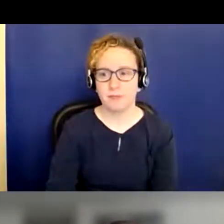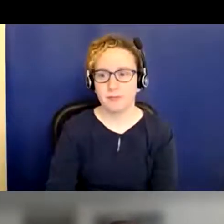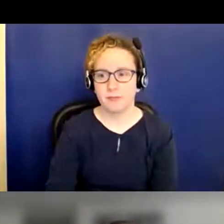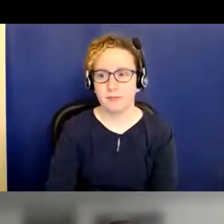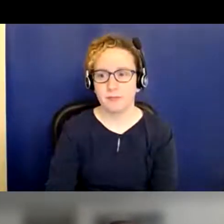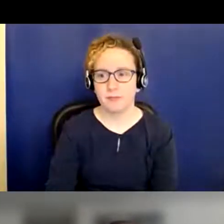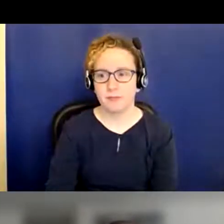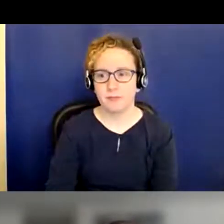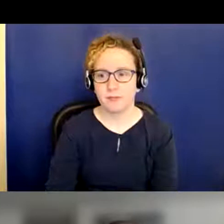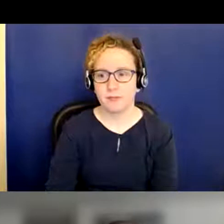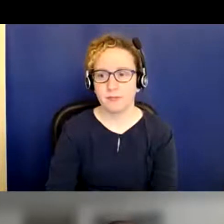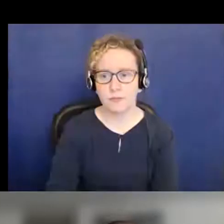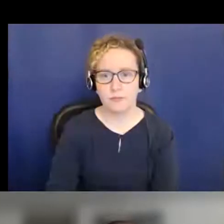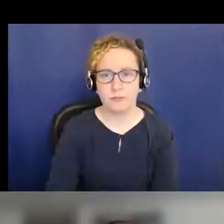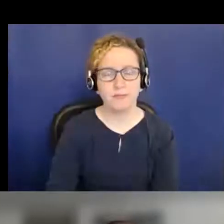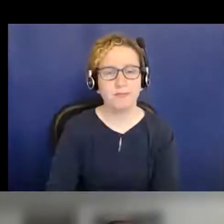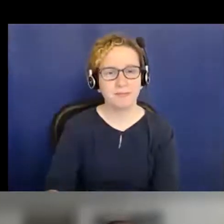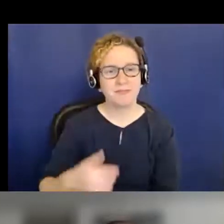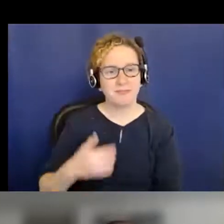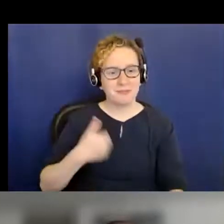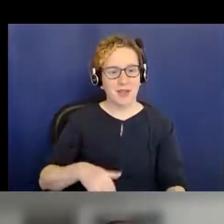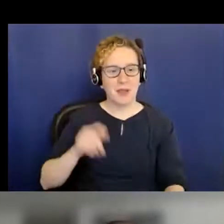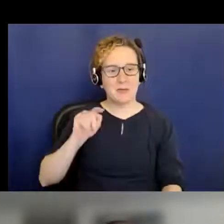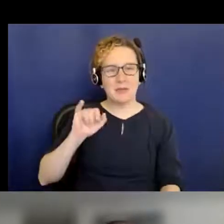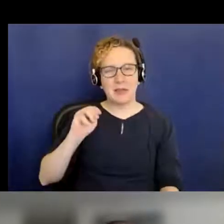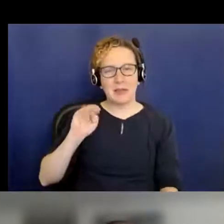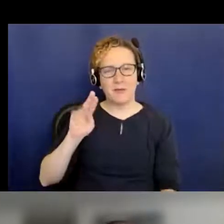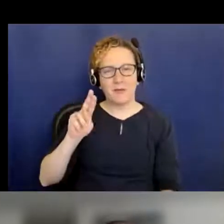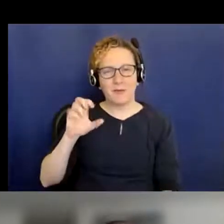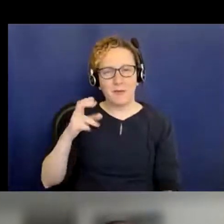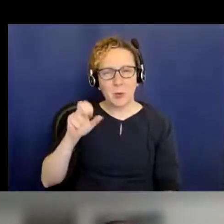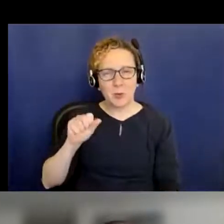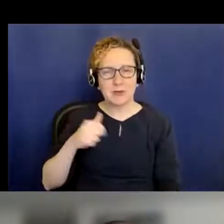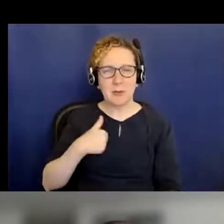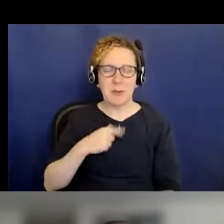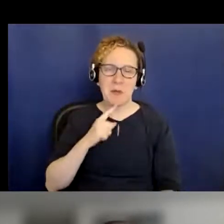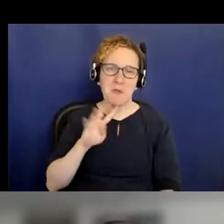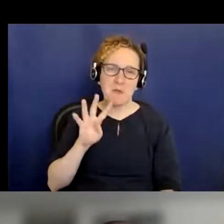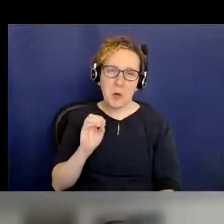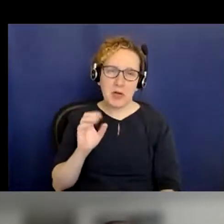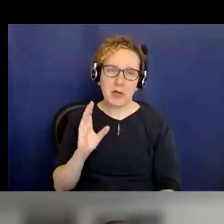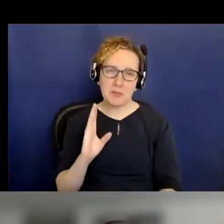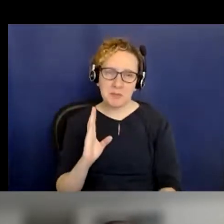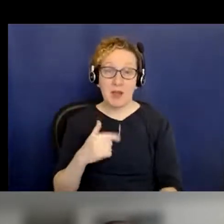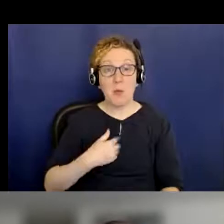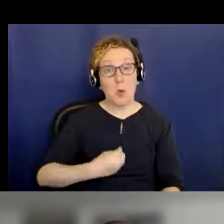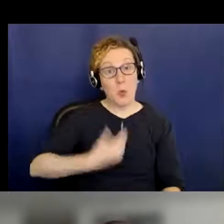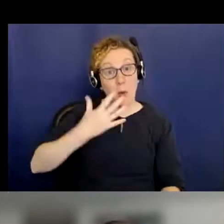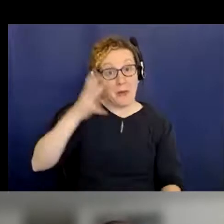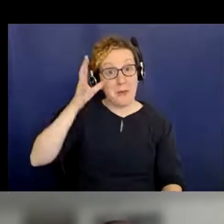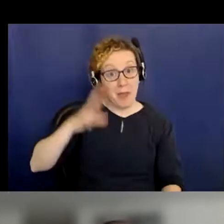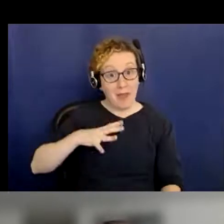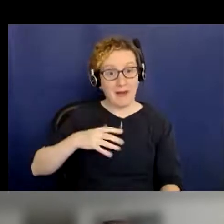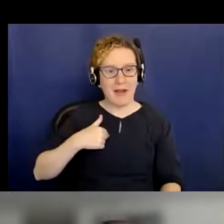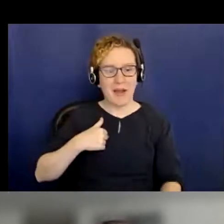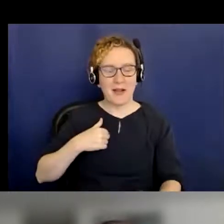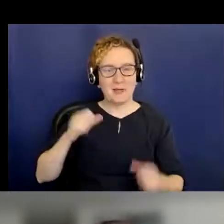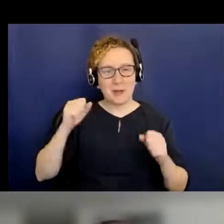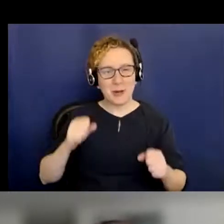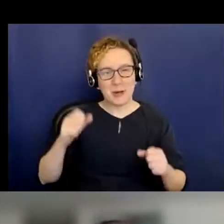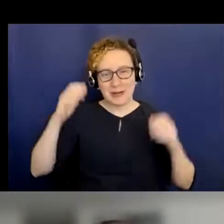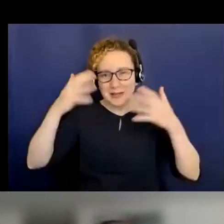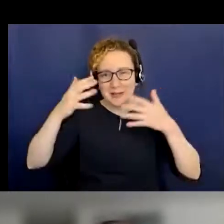man, about 40 years old. I have dark sandy hair, and I'm sitting in actually my dad's office. I'm calling in from Virginia